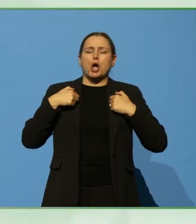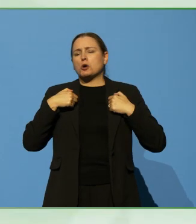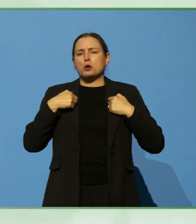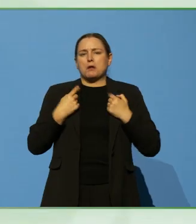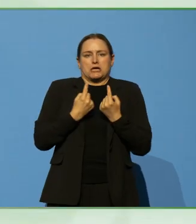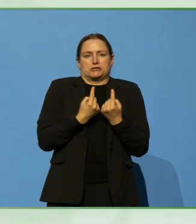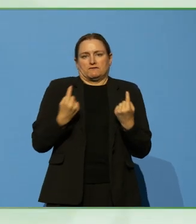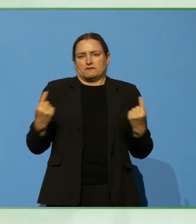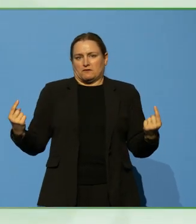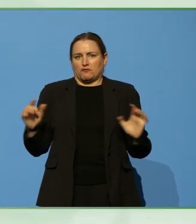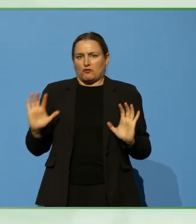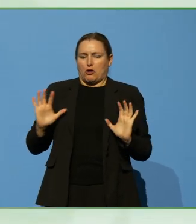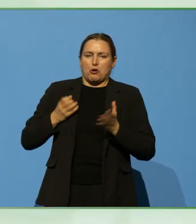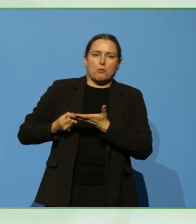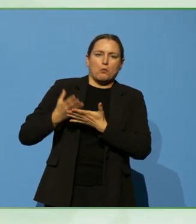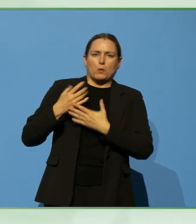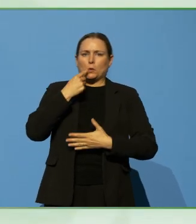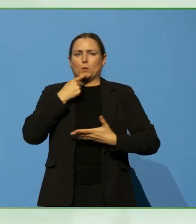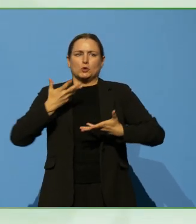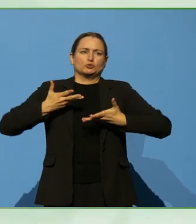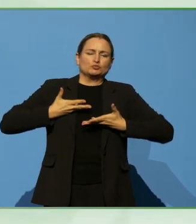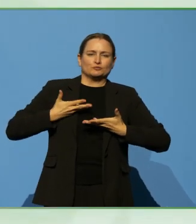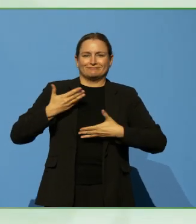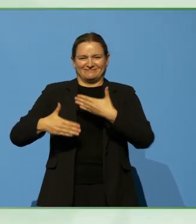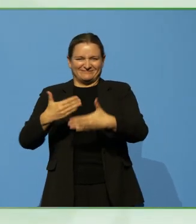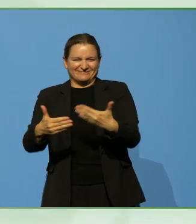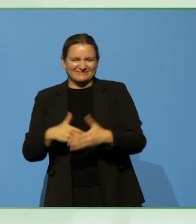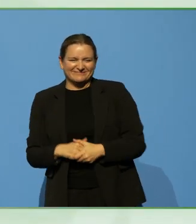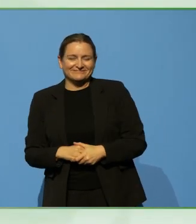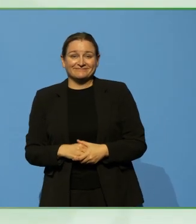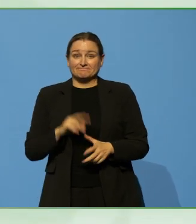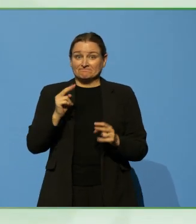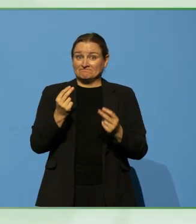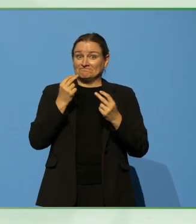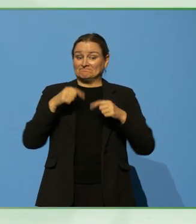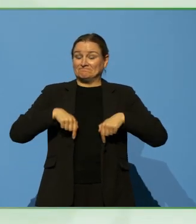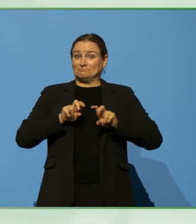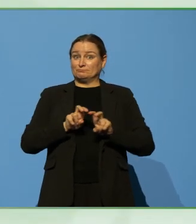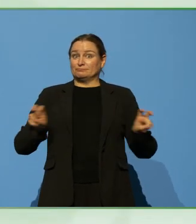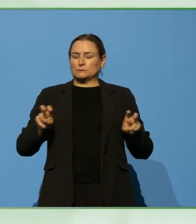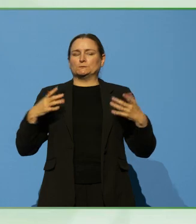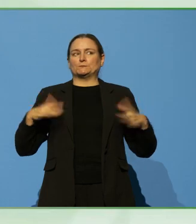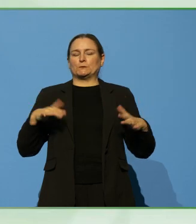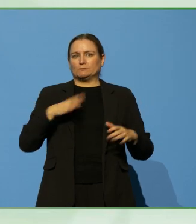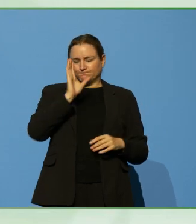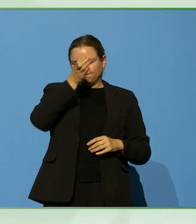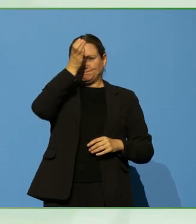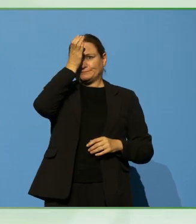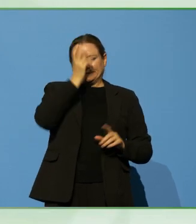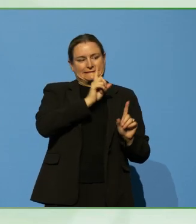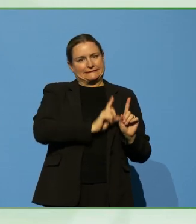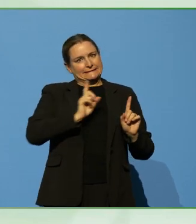working. And I'm sure, as you'll see, we've got a fantastic panel with a huge amount of passion, understanding and expertise for this